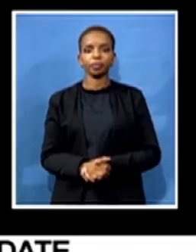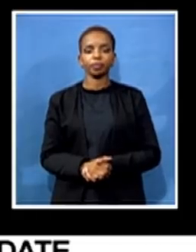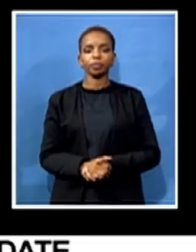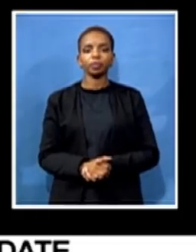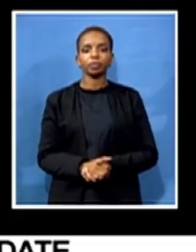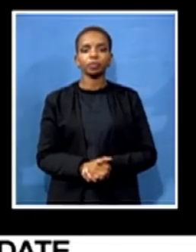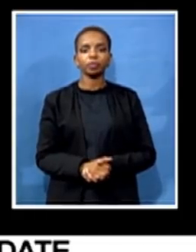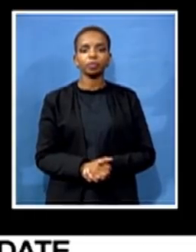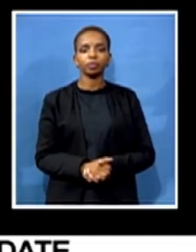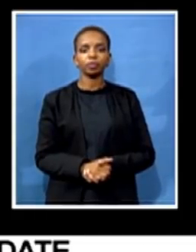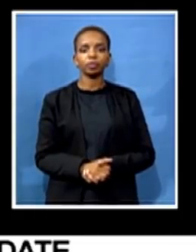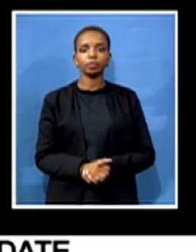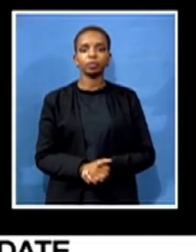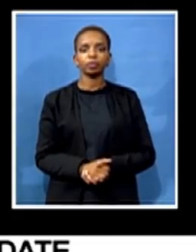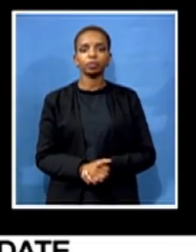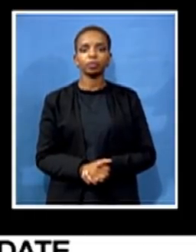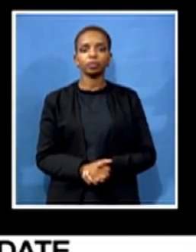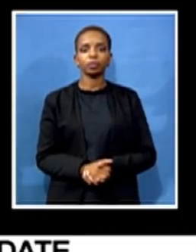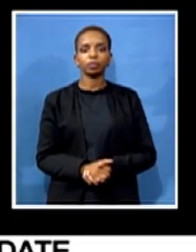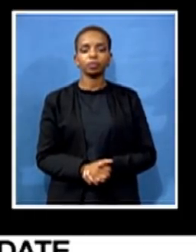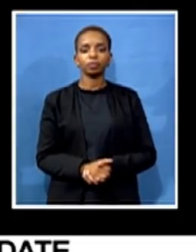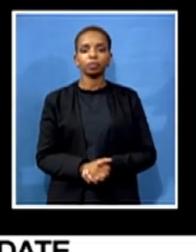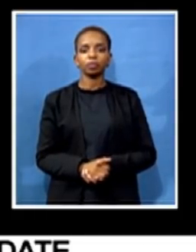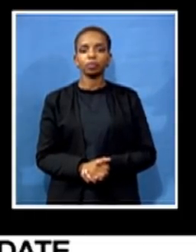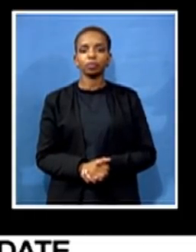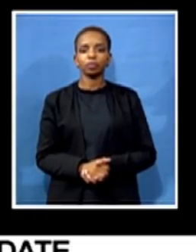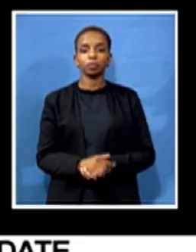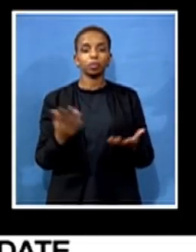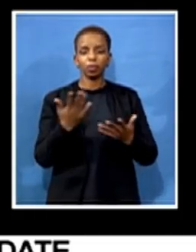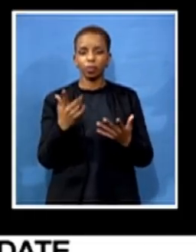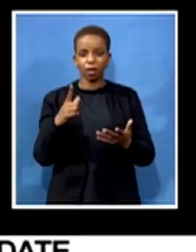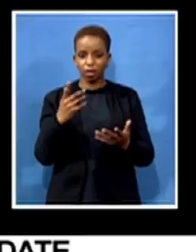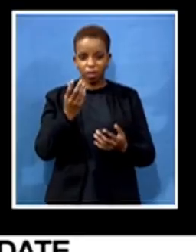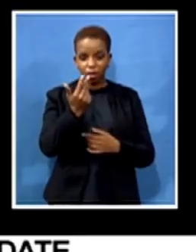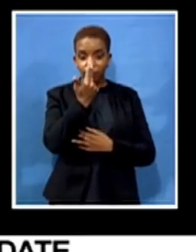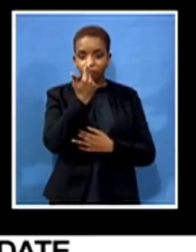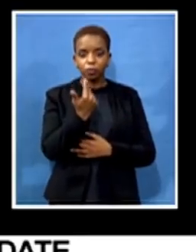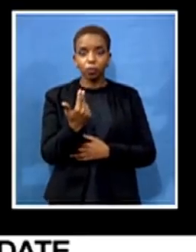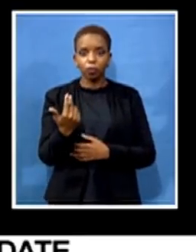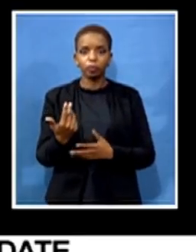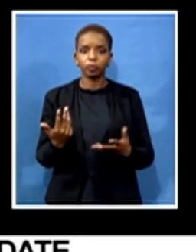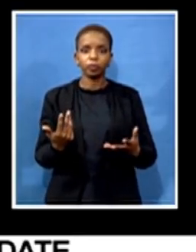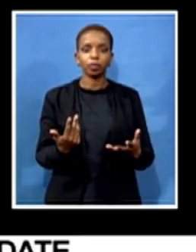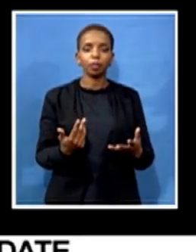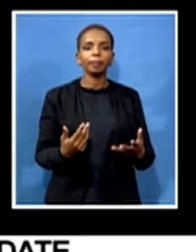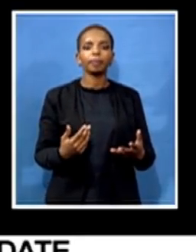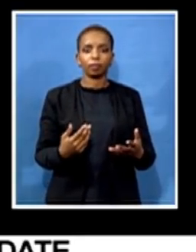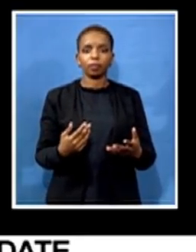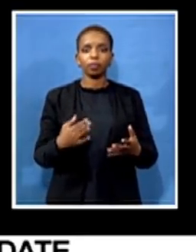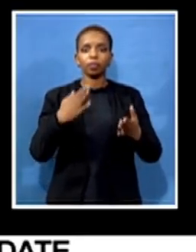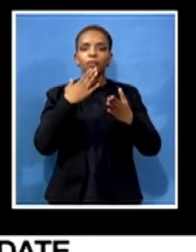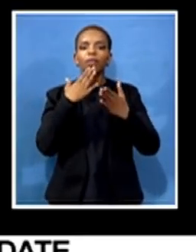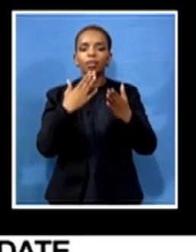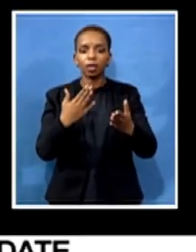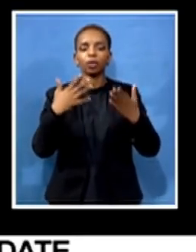Where is the video? Thanks. Thank you very much. Let me first just put it